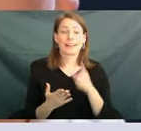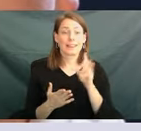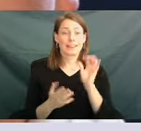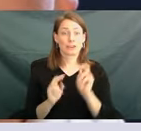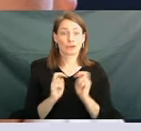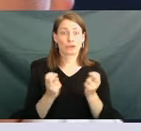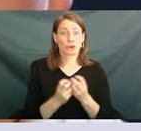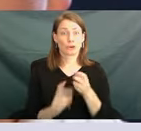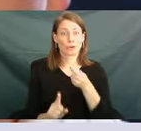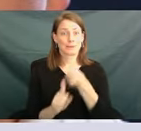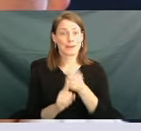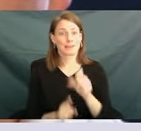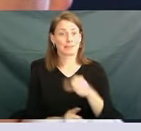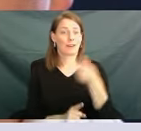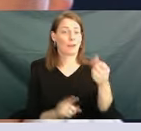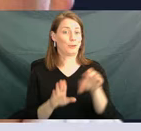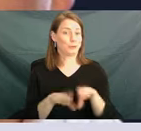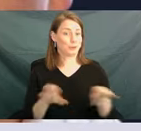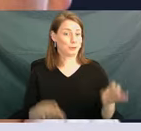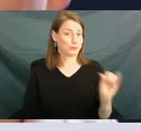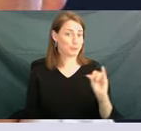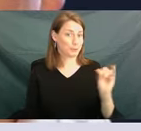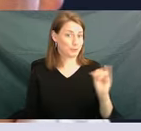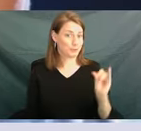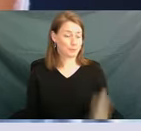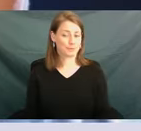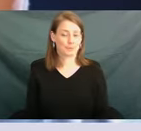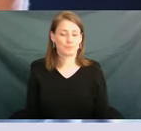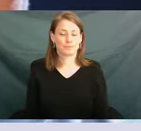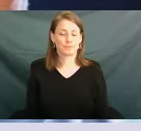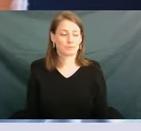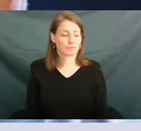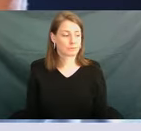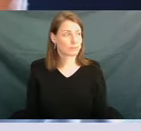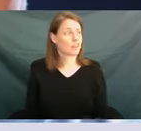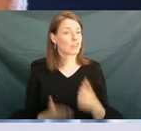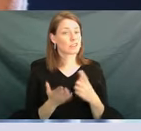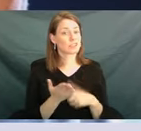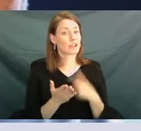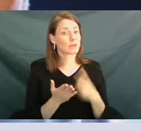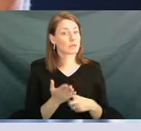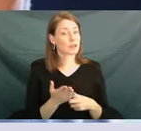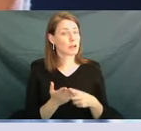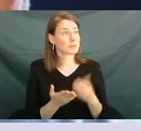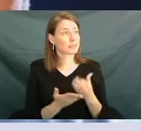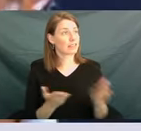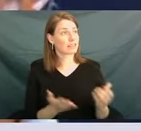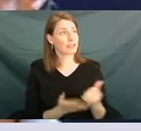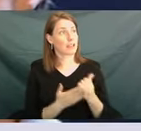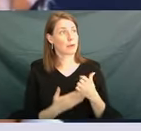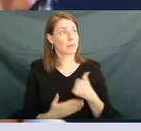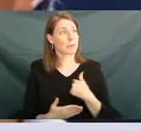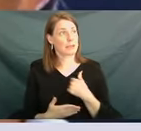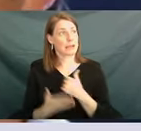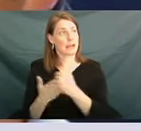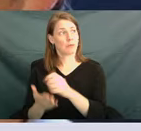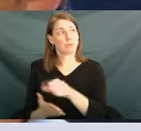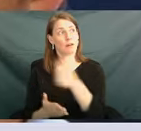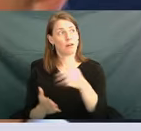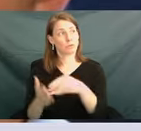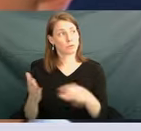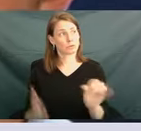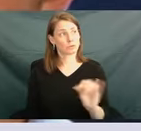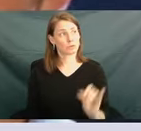helped me has helped everyone else as well. It pointed me in the right direction. I like it because